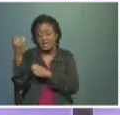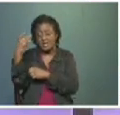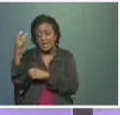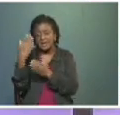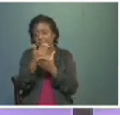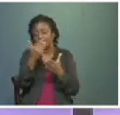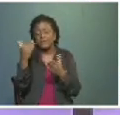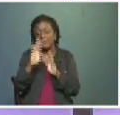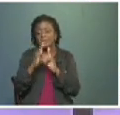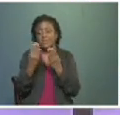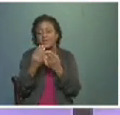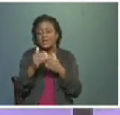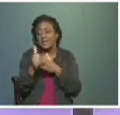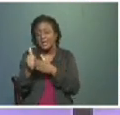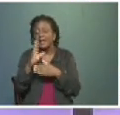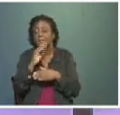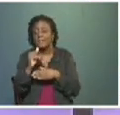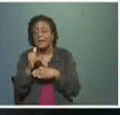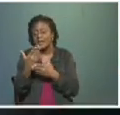chair Darnell Orsborn.